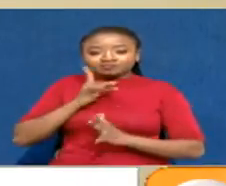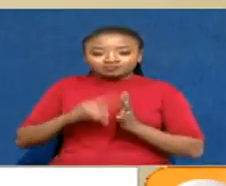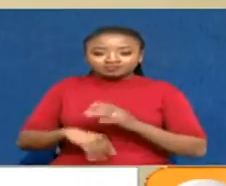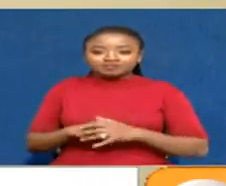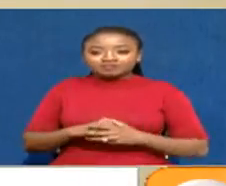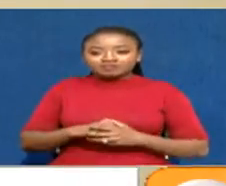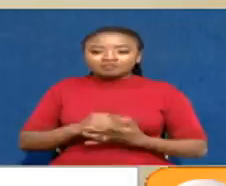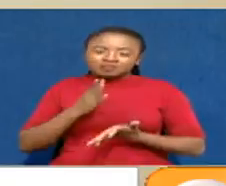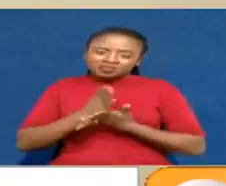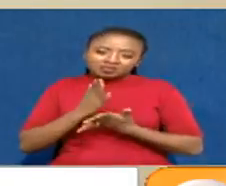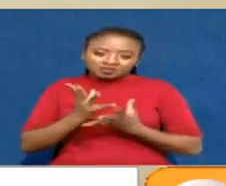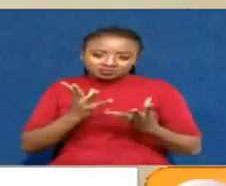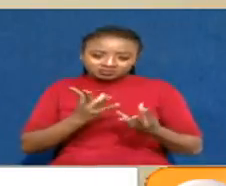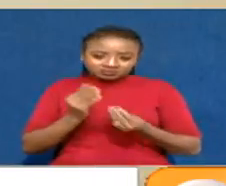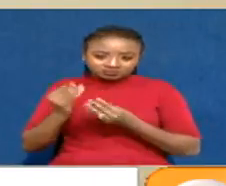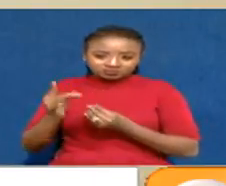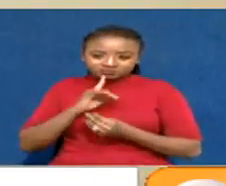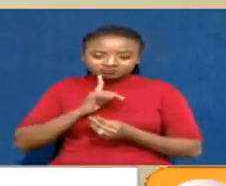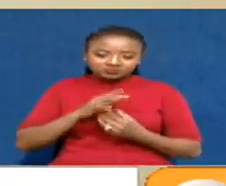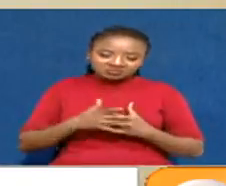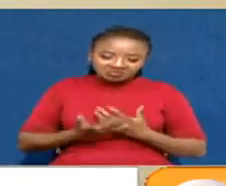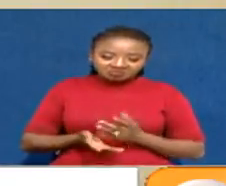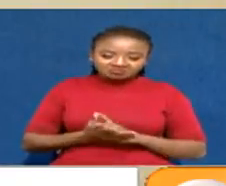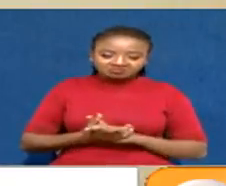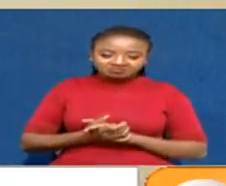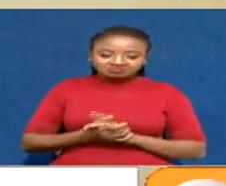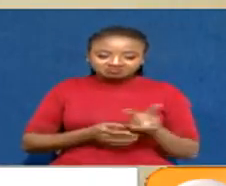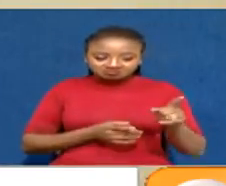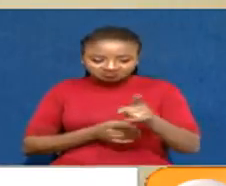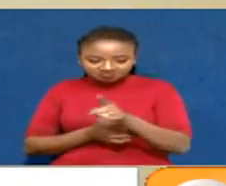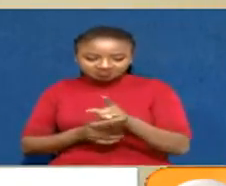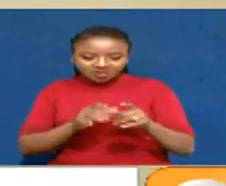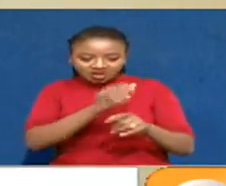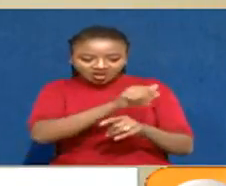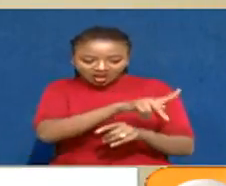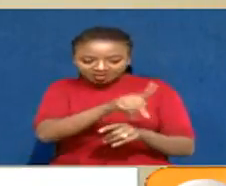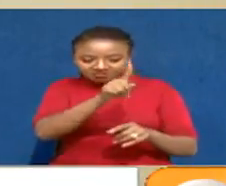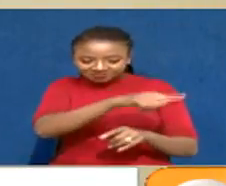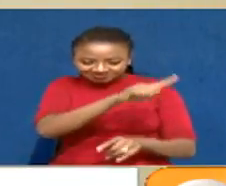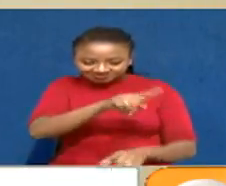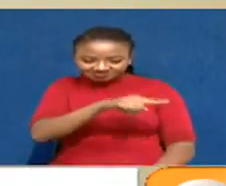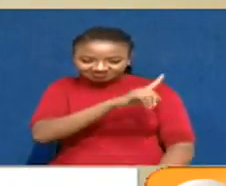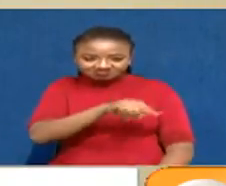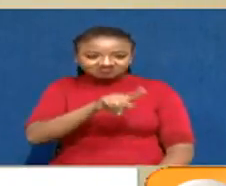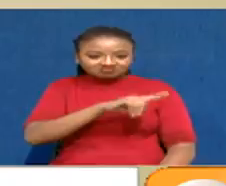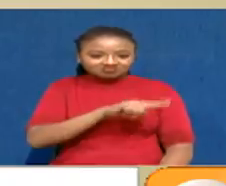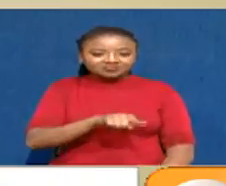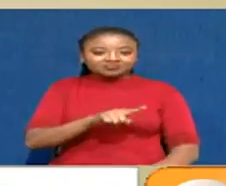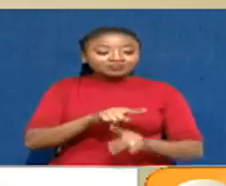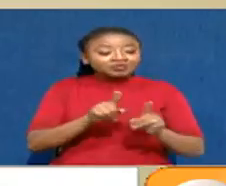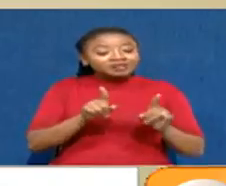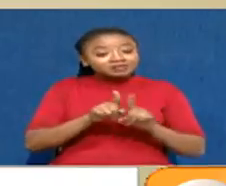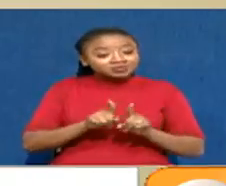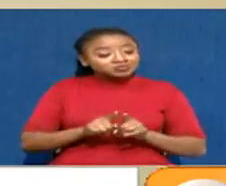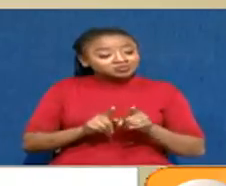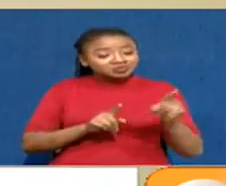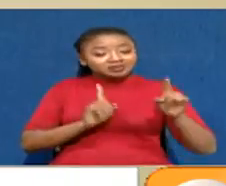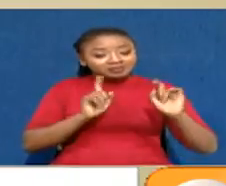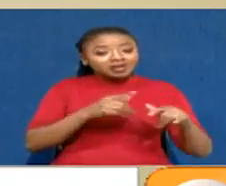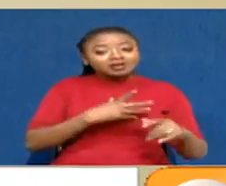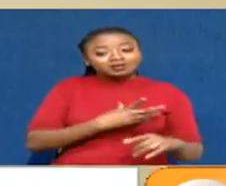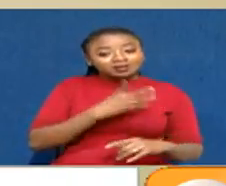while it is easy to say a list of rogue actors, it's also very easy for those rogue actors to also sue us,